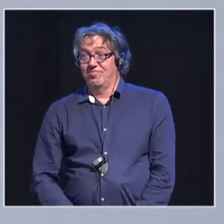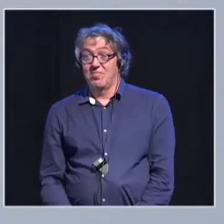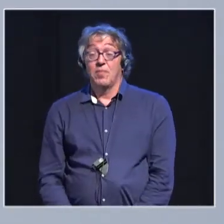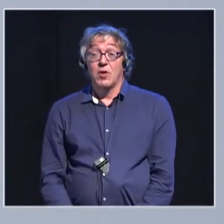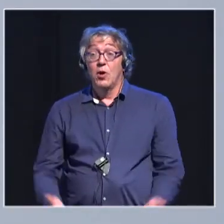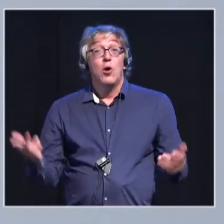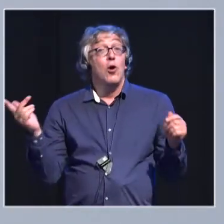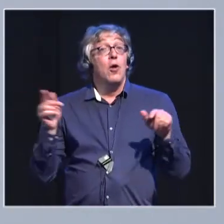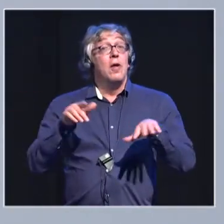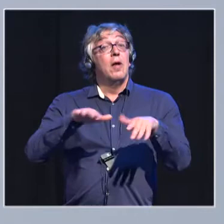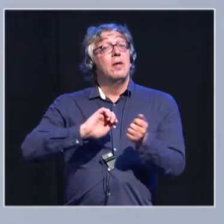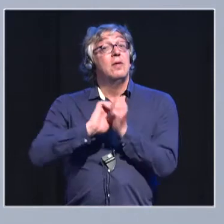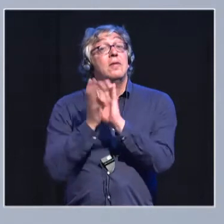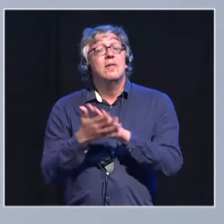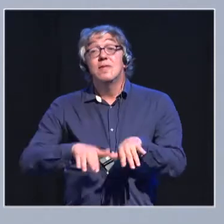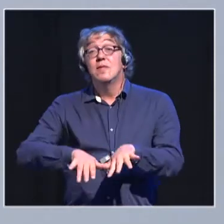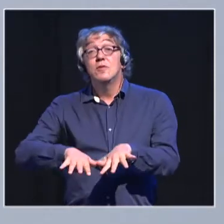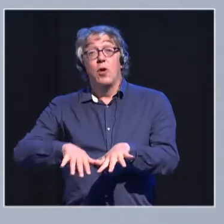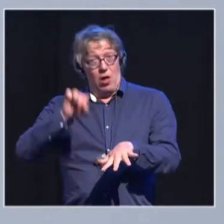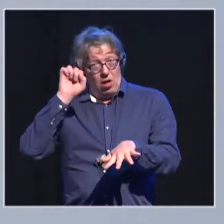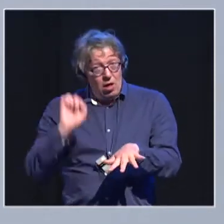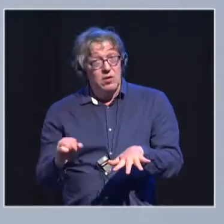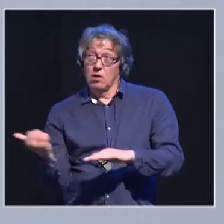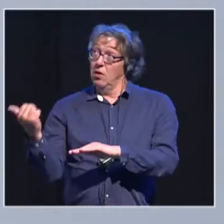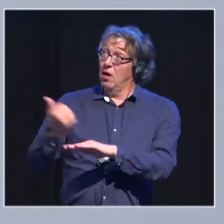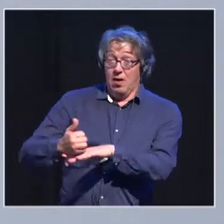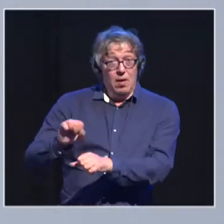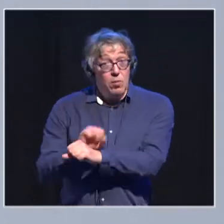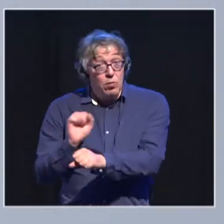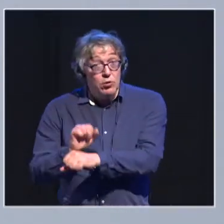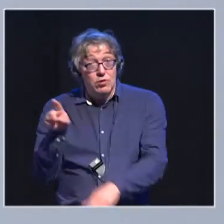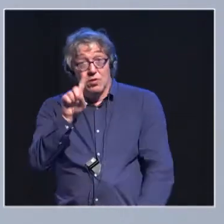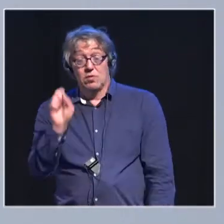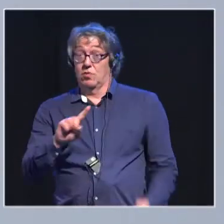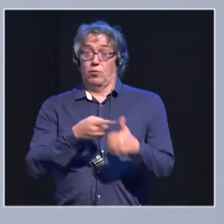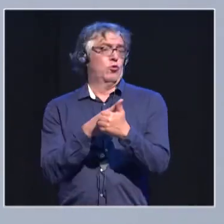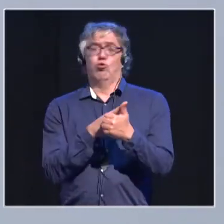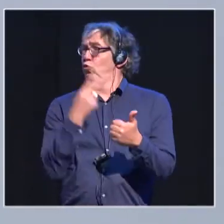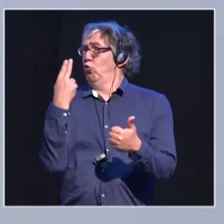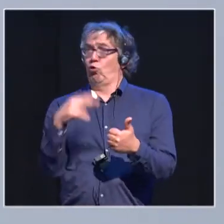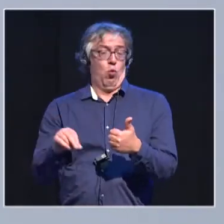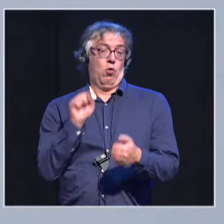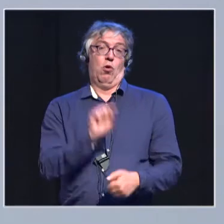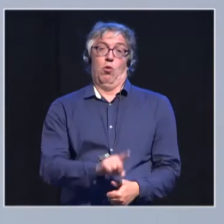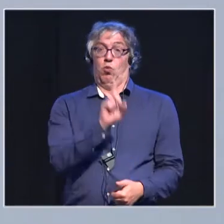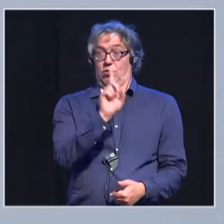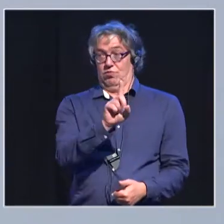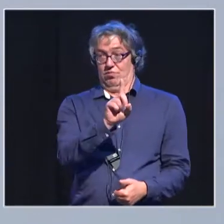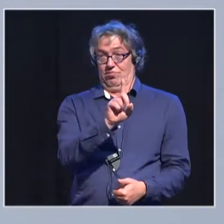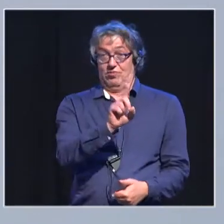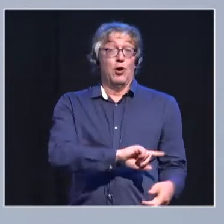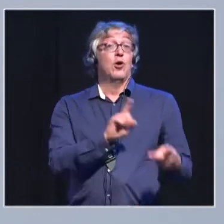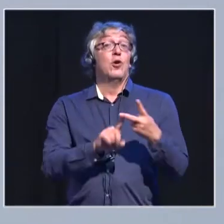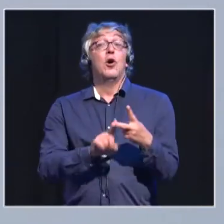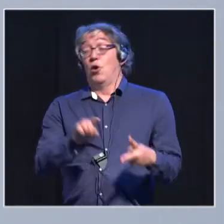can digitization create employment? So the first option is no, it does not create jobs. The second